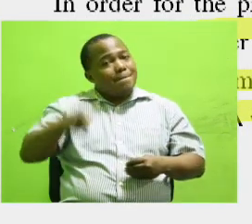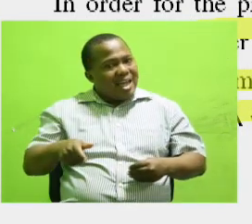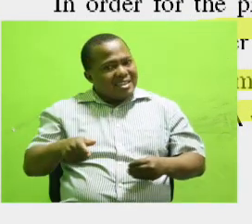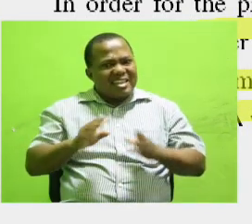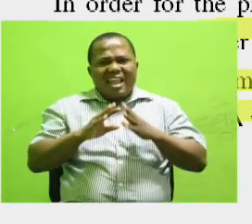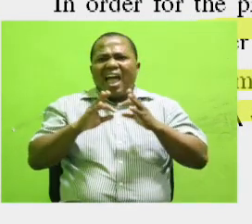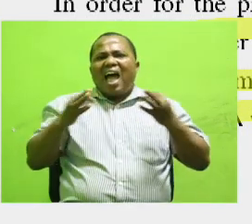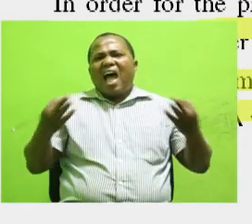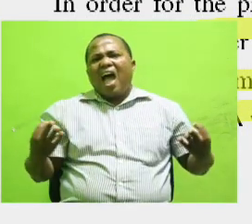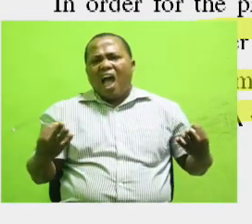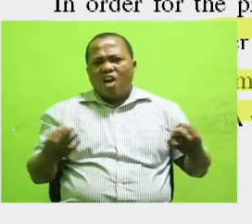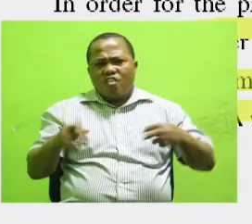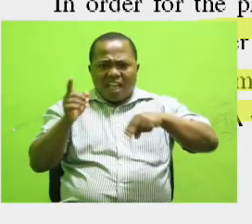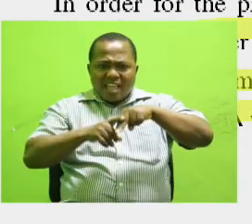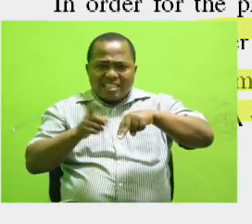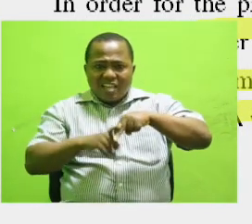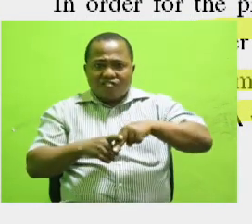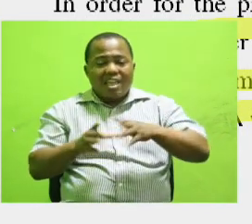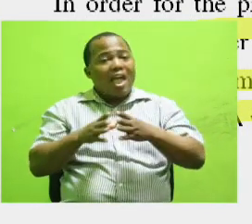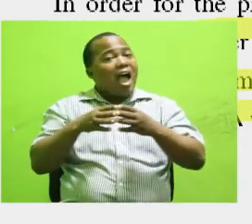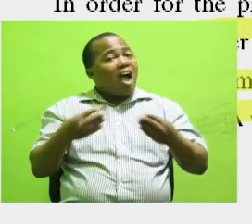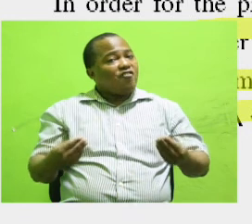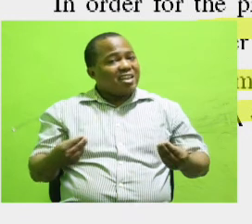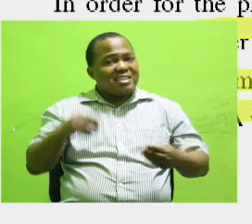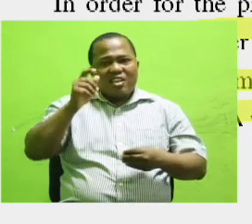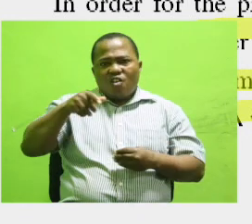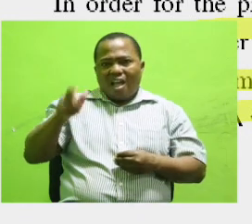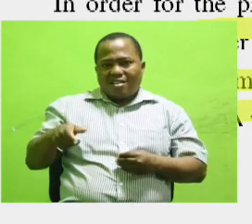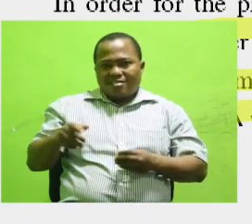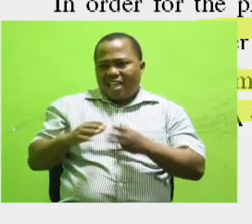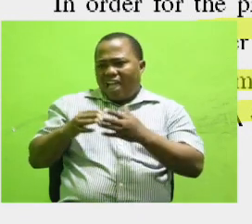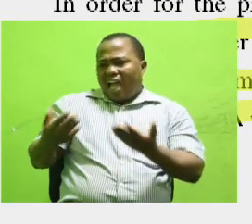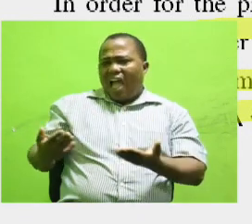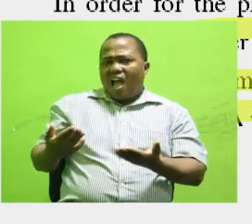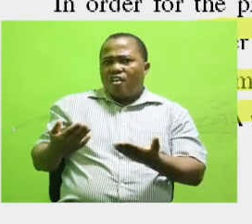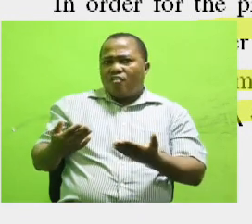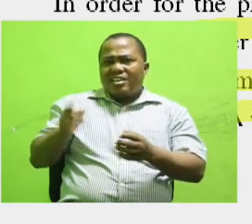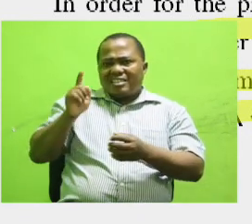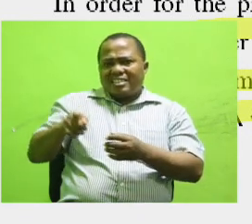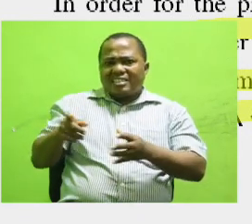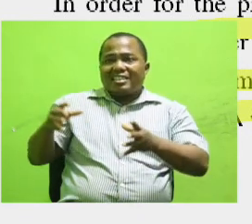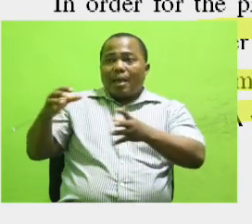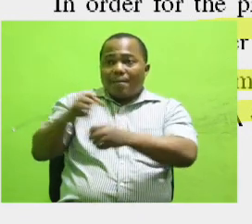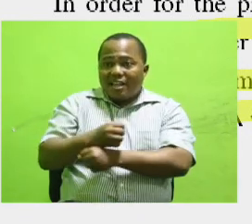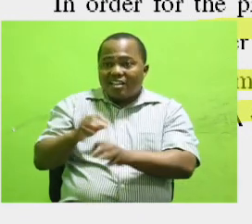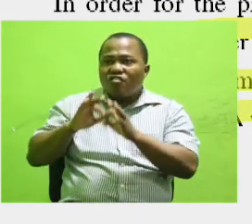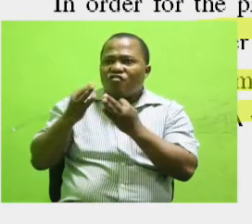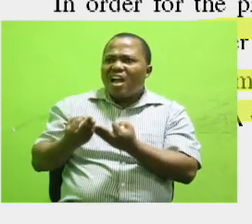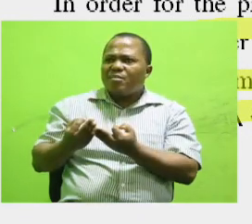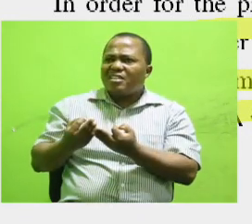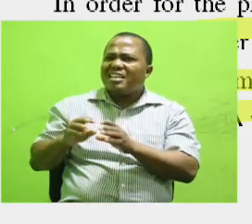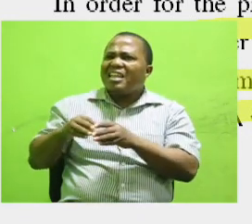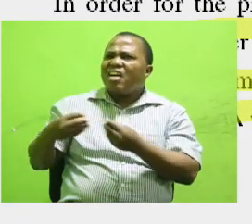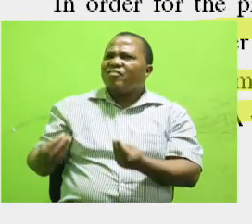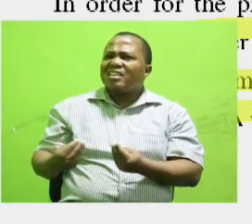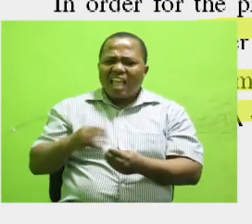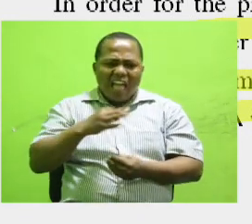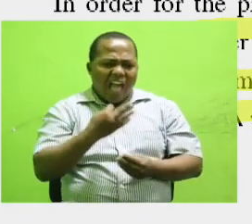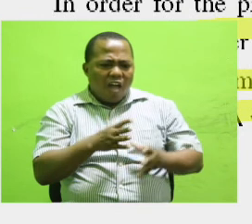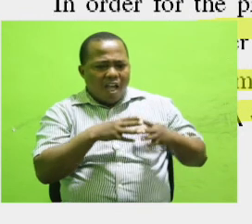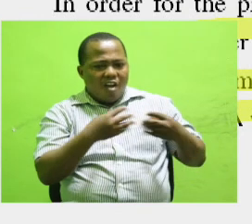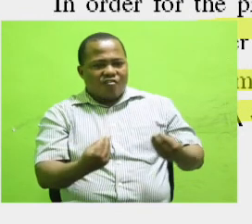HIV affect a certain criteria, that how does it affect the family members, how does it affect the victims, and